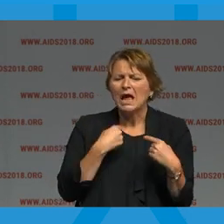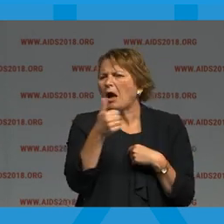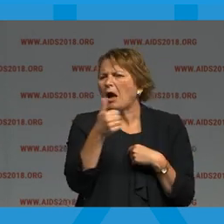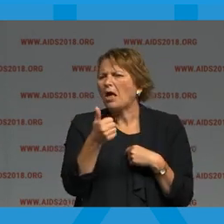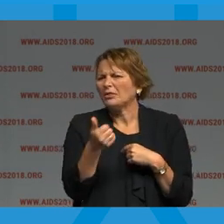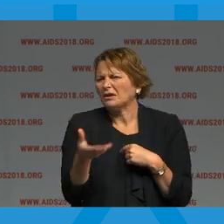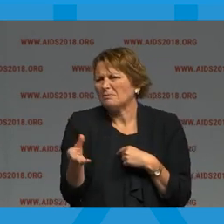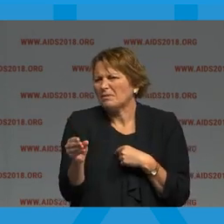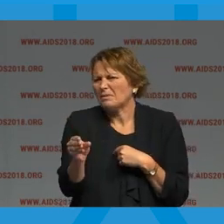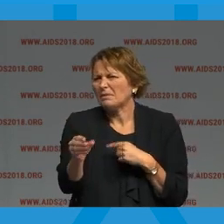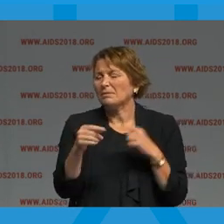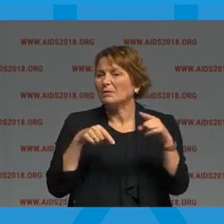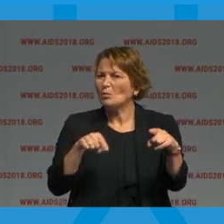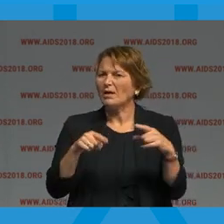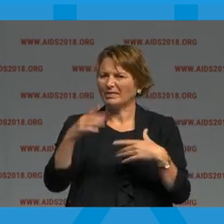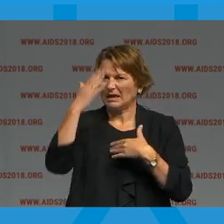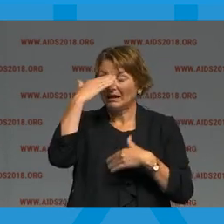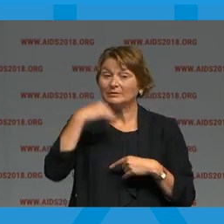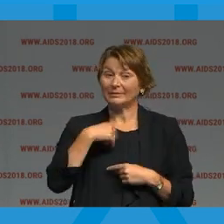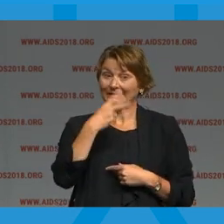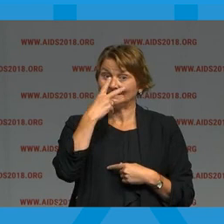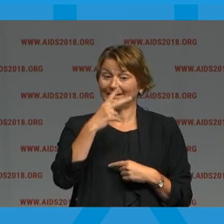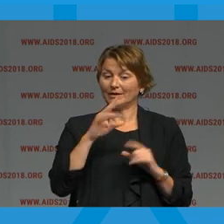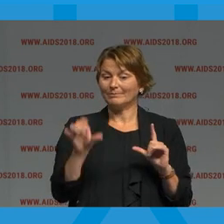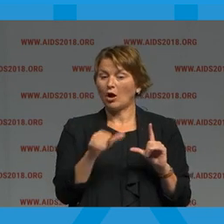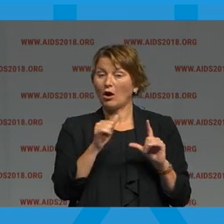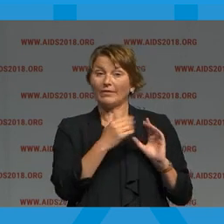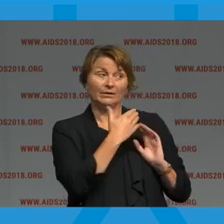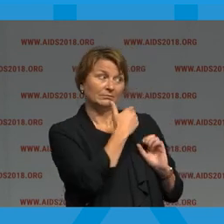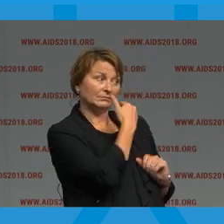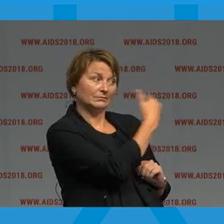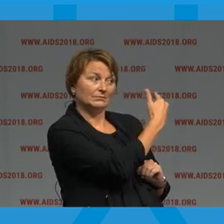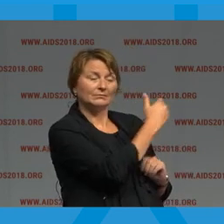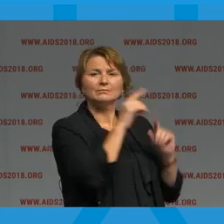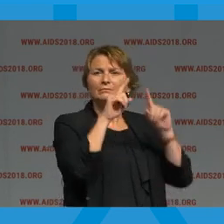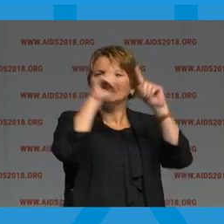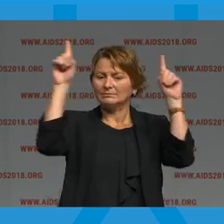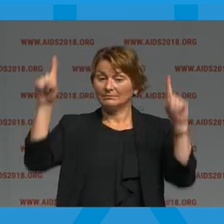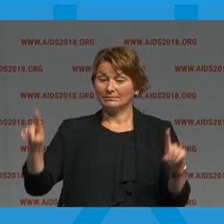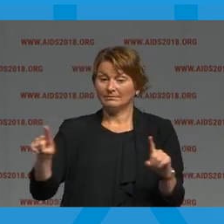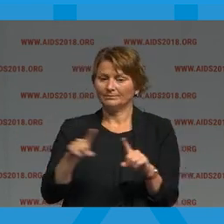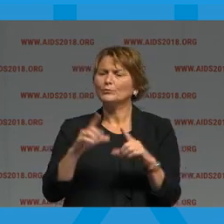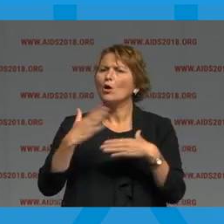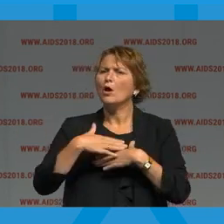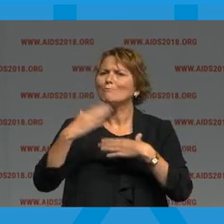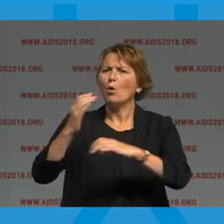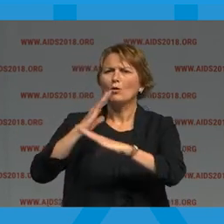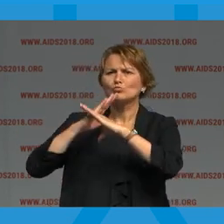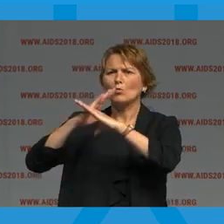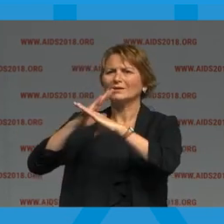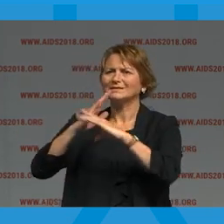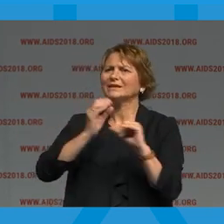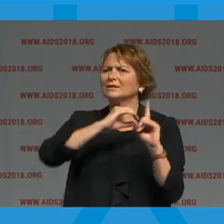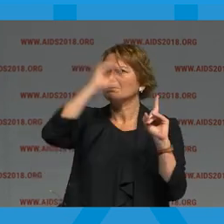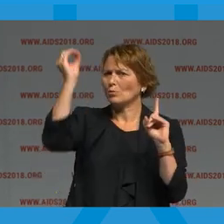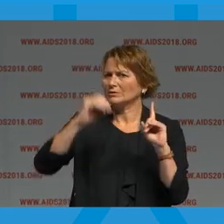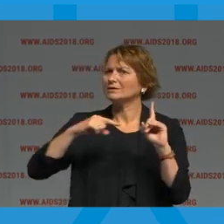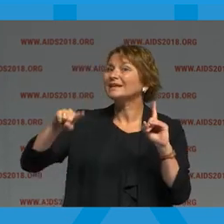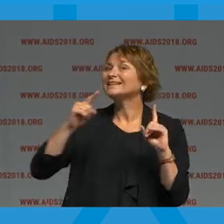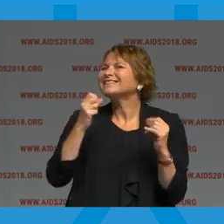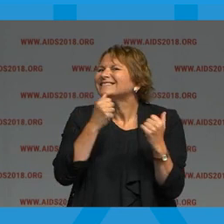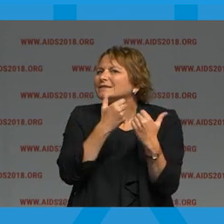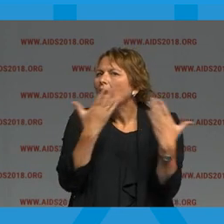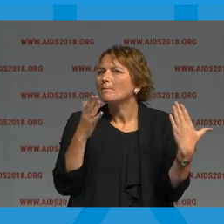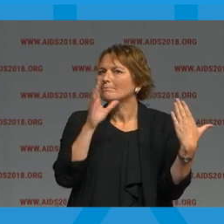But more important than that is what you see in the other part of the slide, that is the increasing resistance rate that we see in some regions, namely